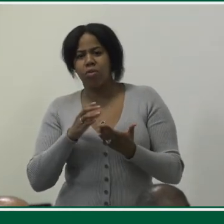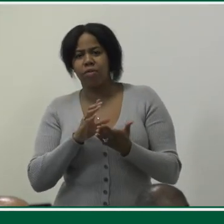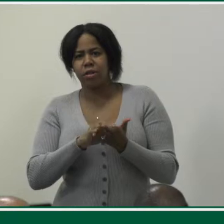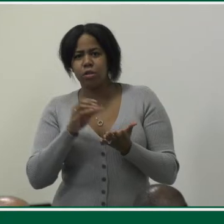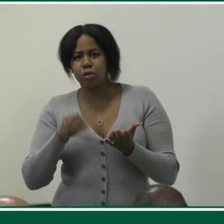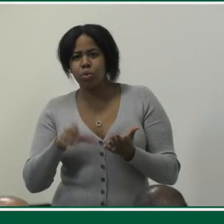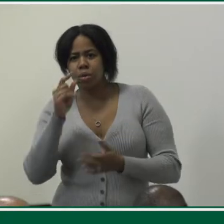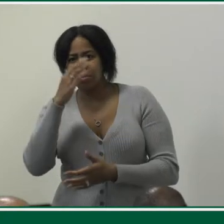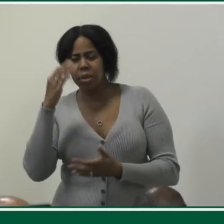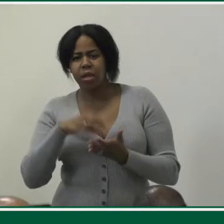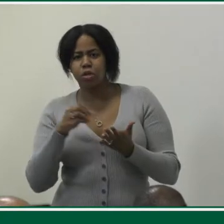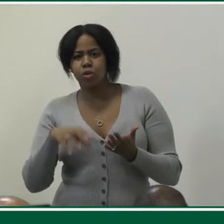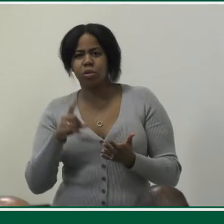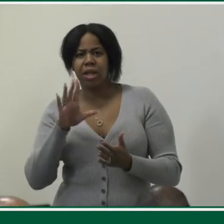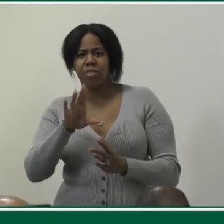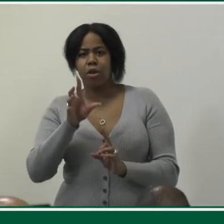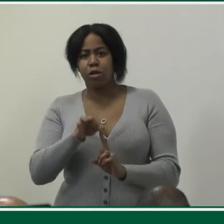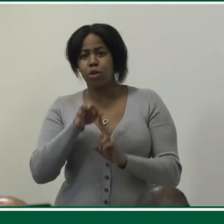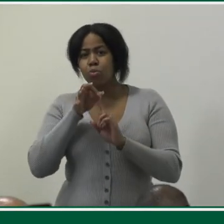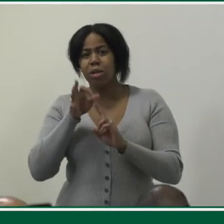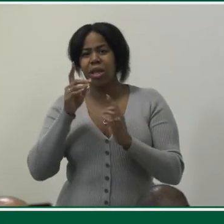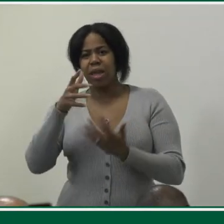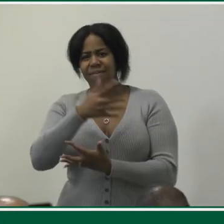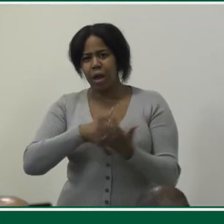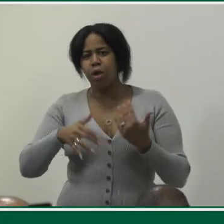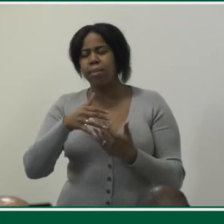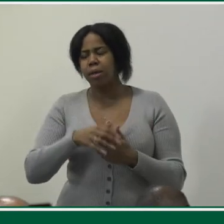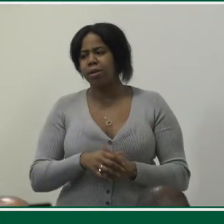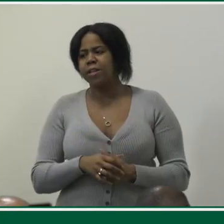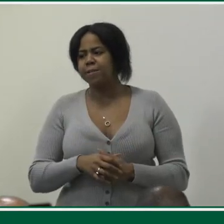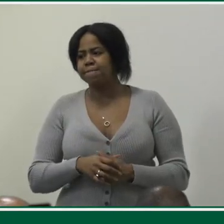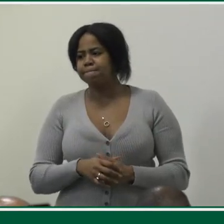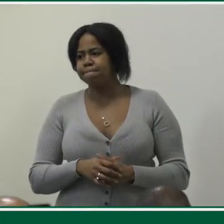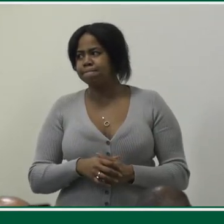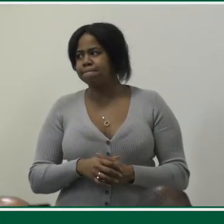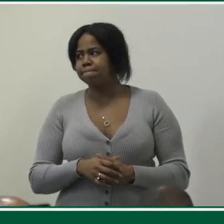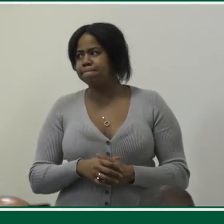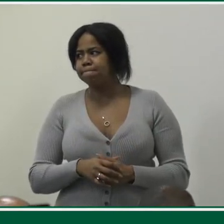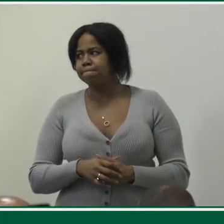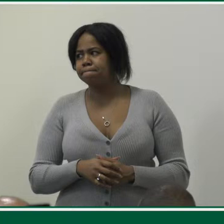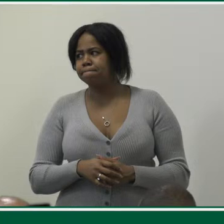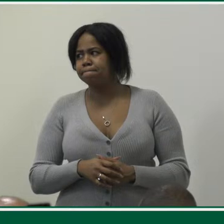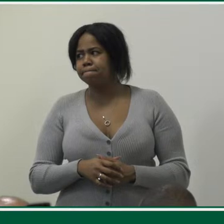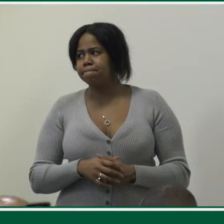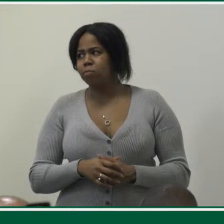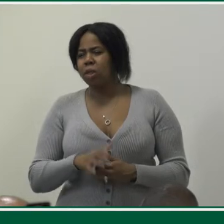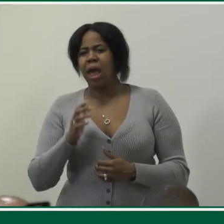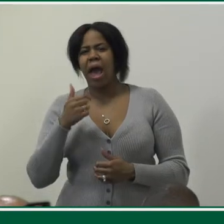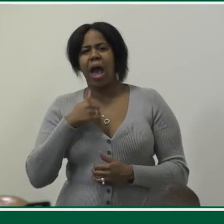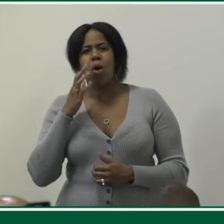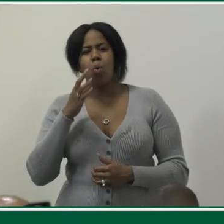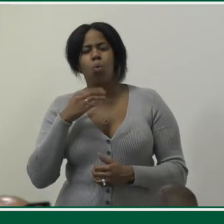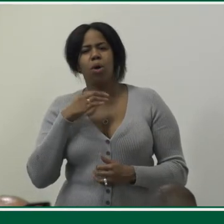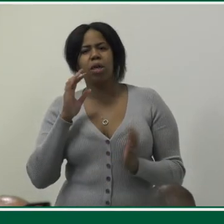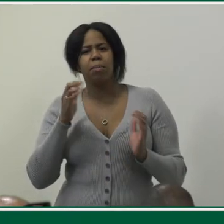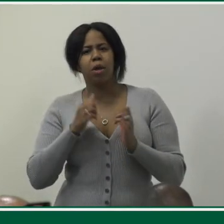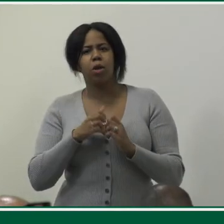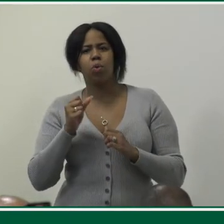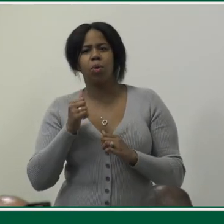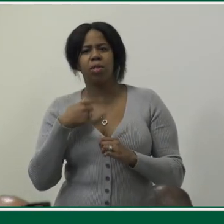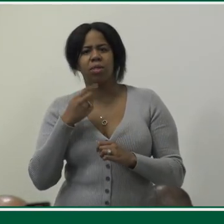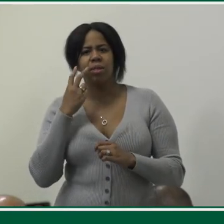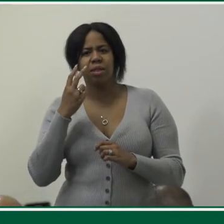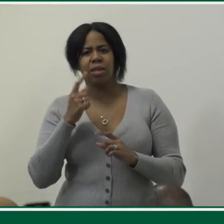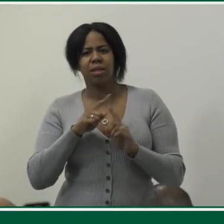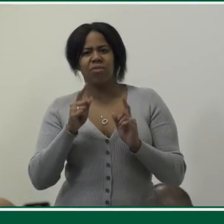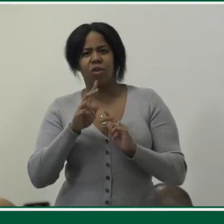unique environment. Now, how I would compare it is to what you saw with the movement around historically Black colleges and